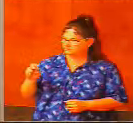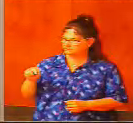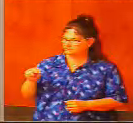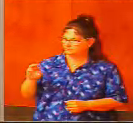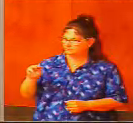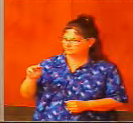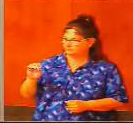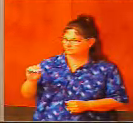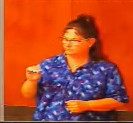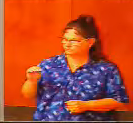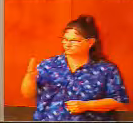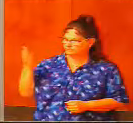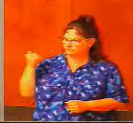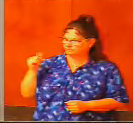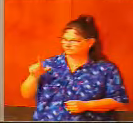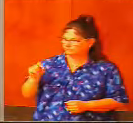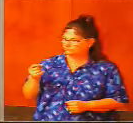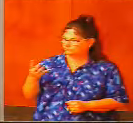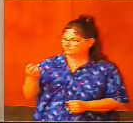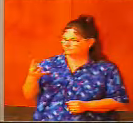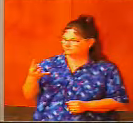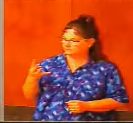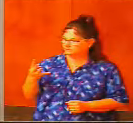in 2014.